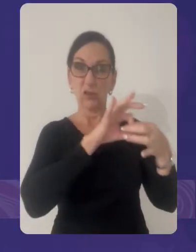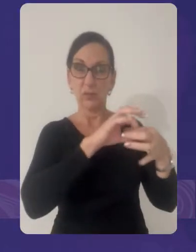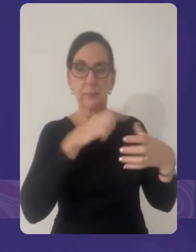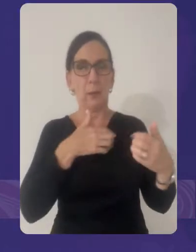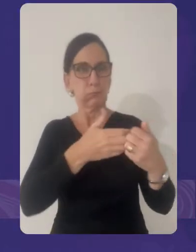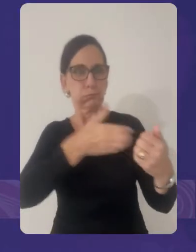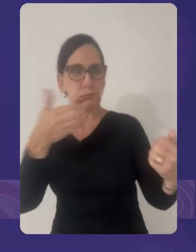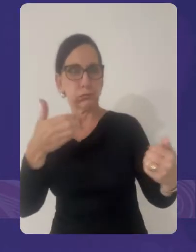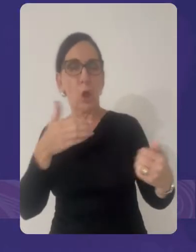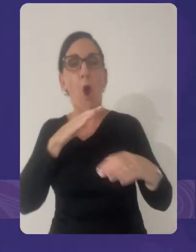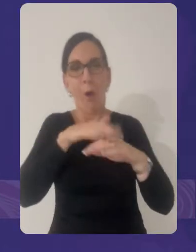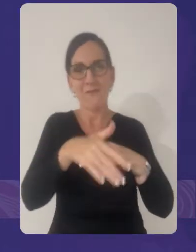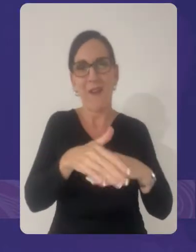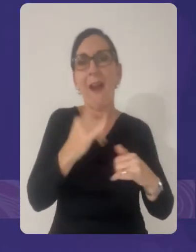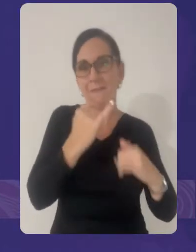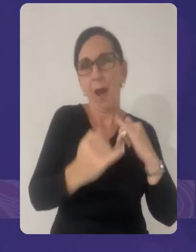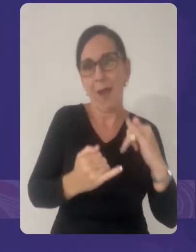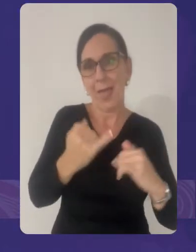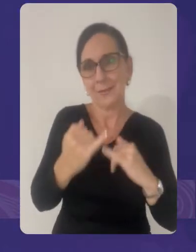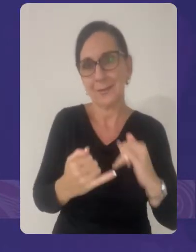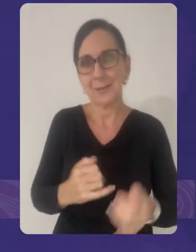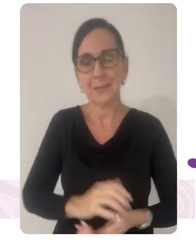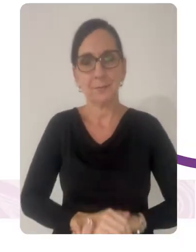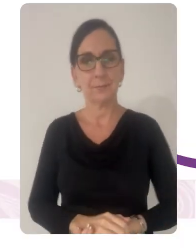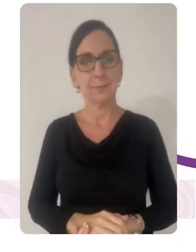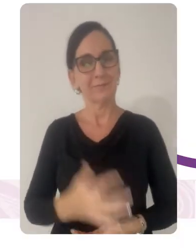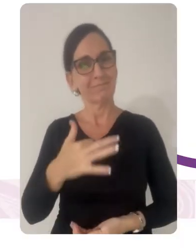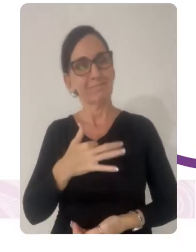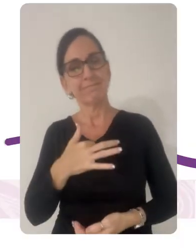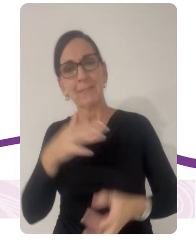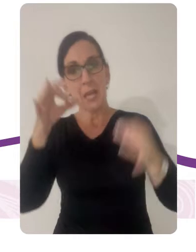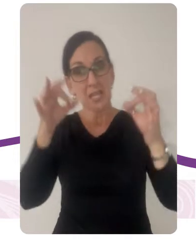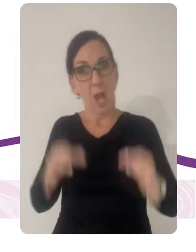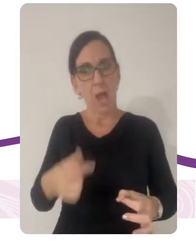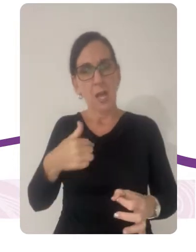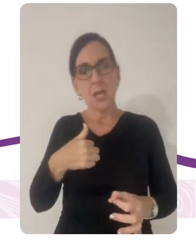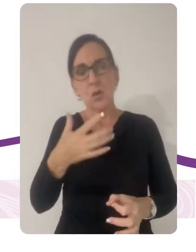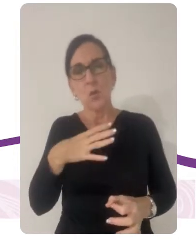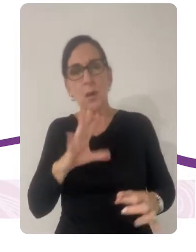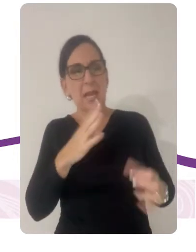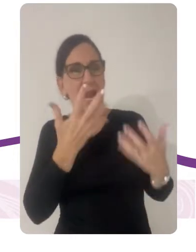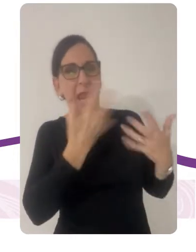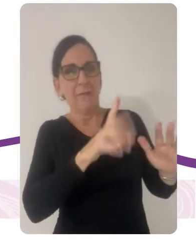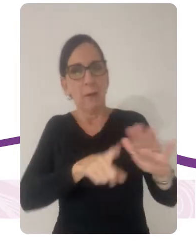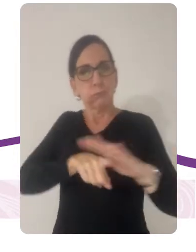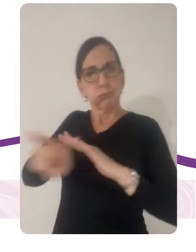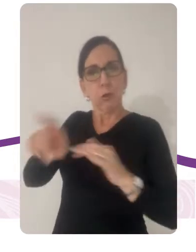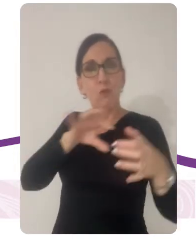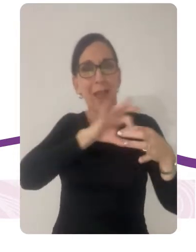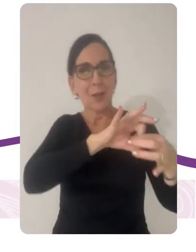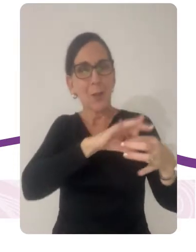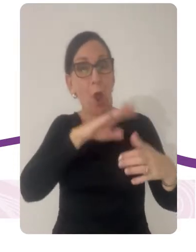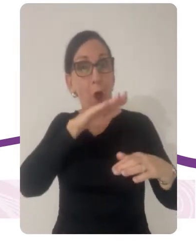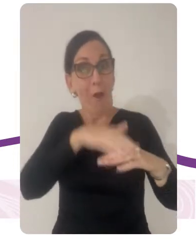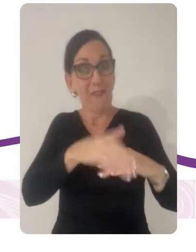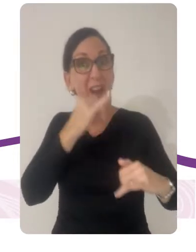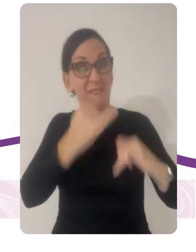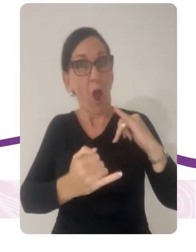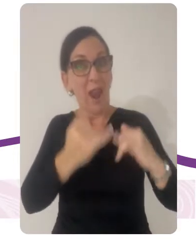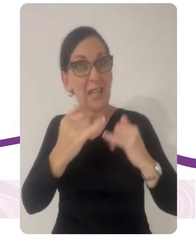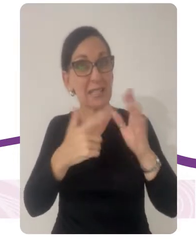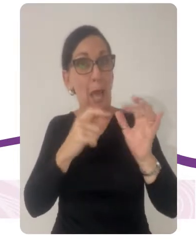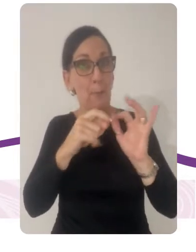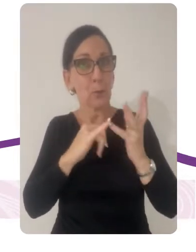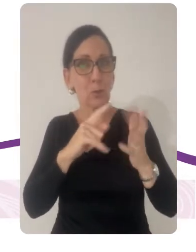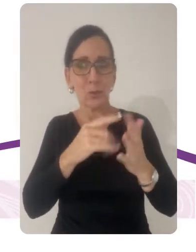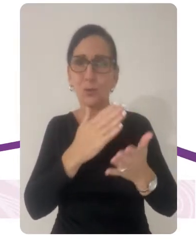Leaving a relationship due to violence. The decision to leave a relationship because of violence or abuse is often a